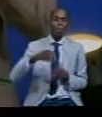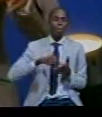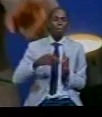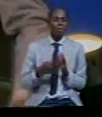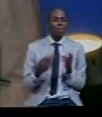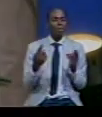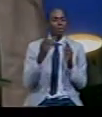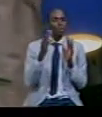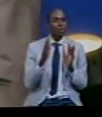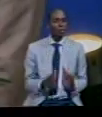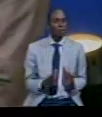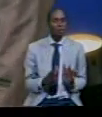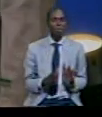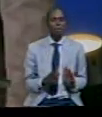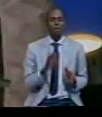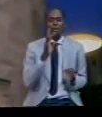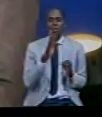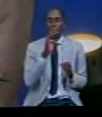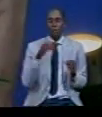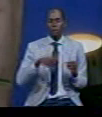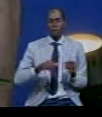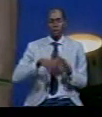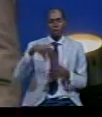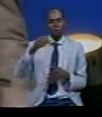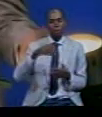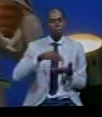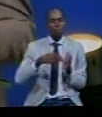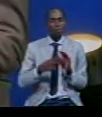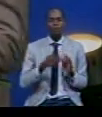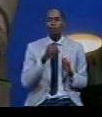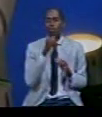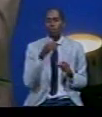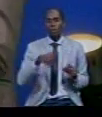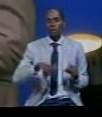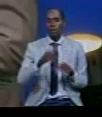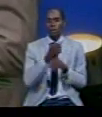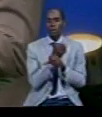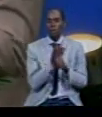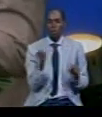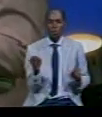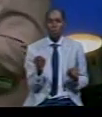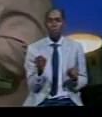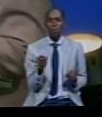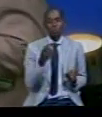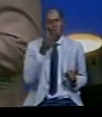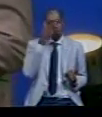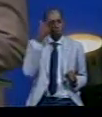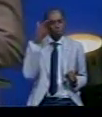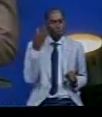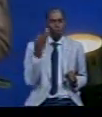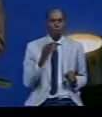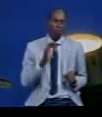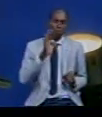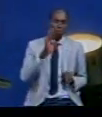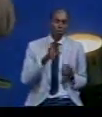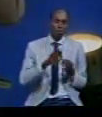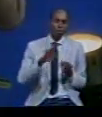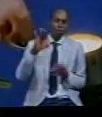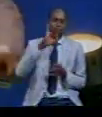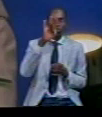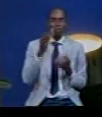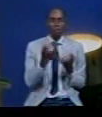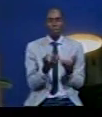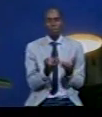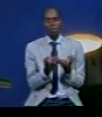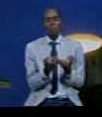outside the congregation of the righteous, because the spiritual leprosy has excluded you, and you have been put